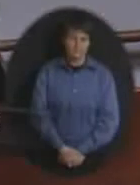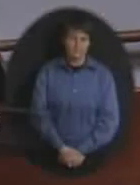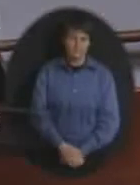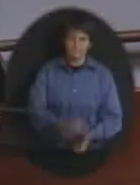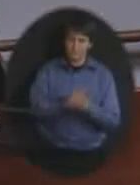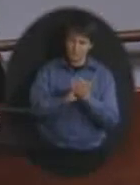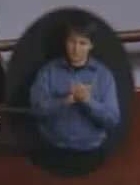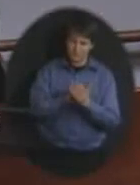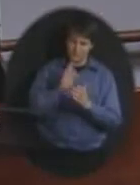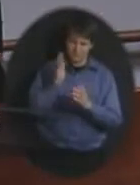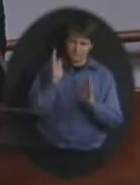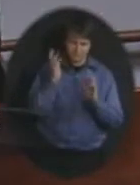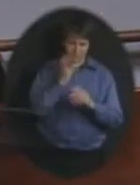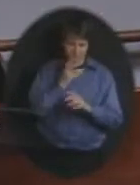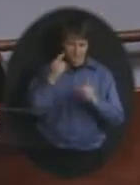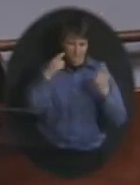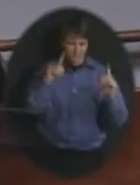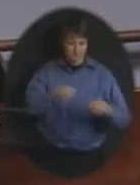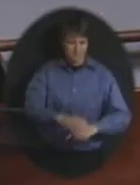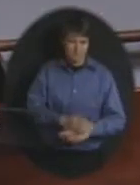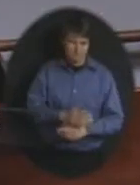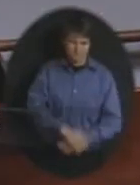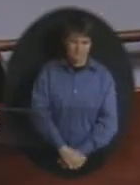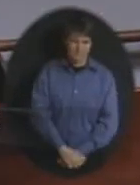Congratulations on your fantastic success.